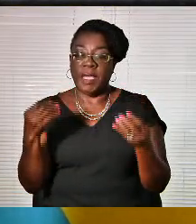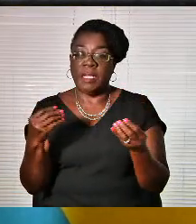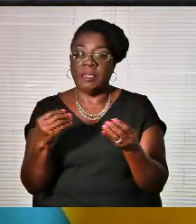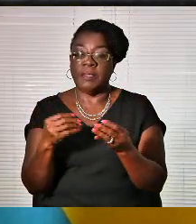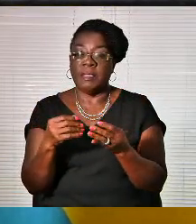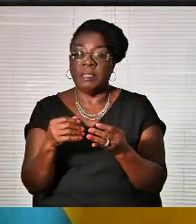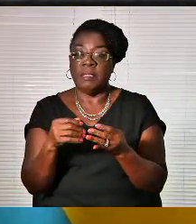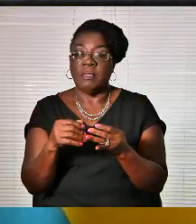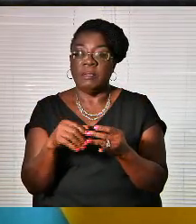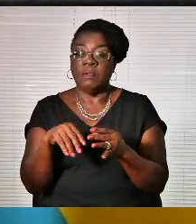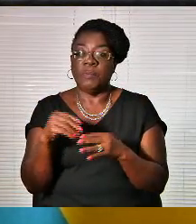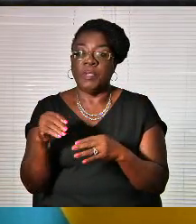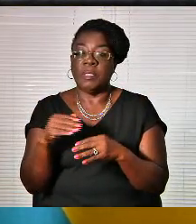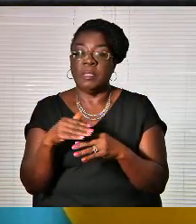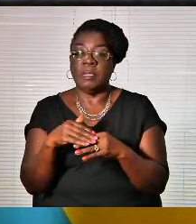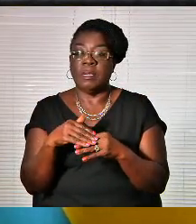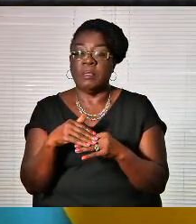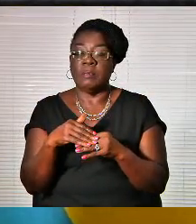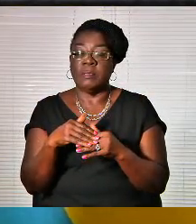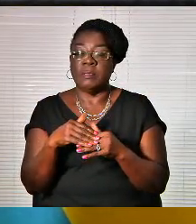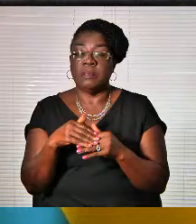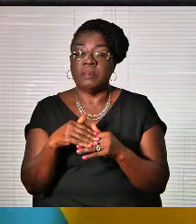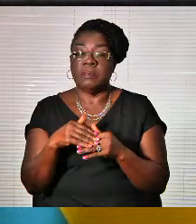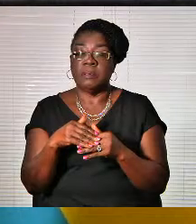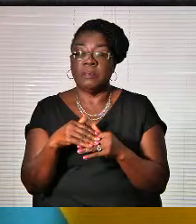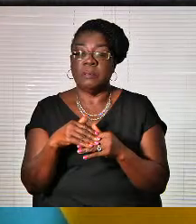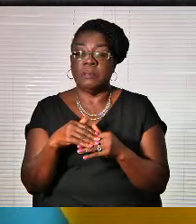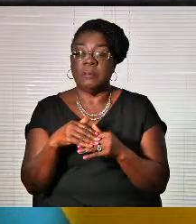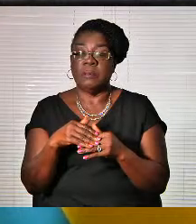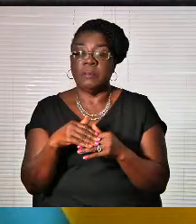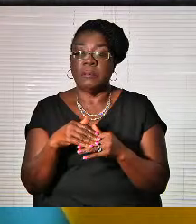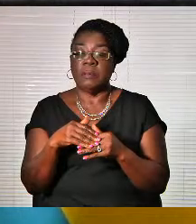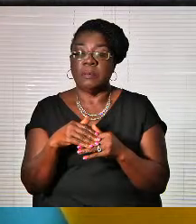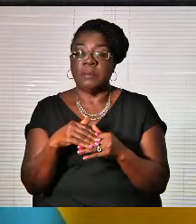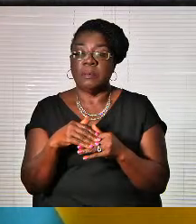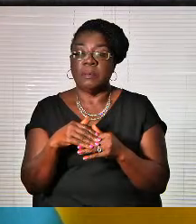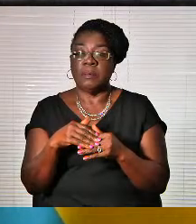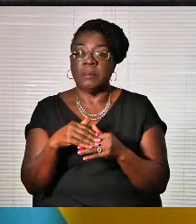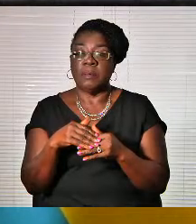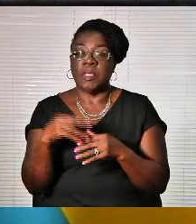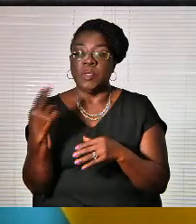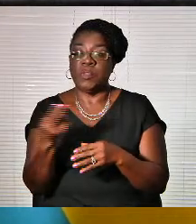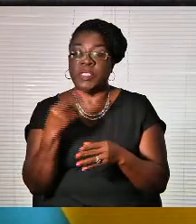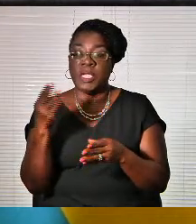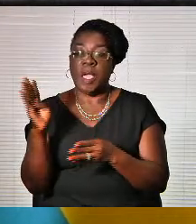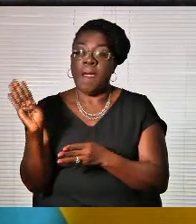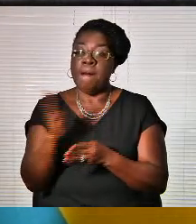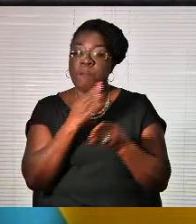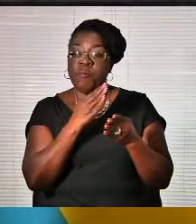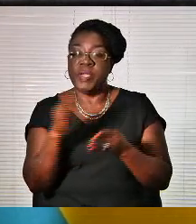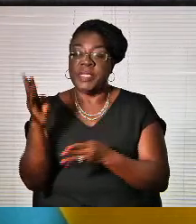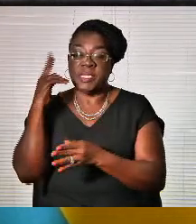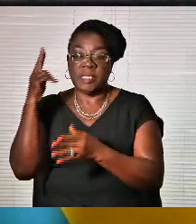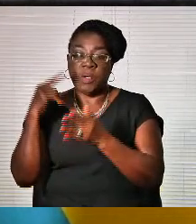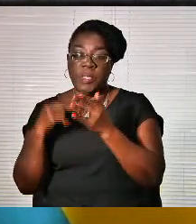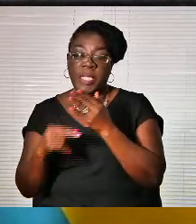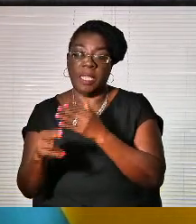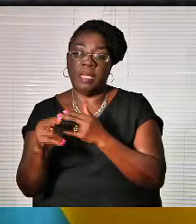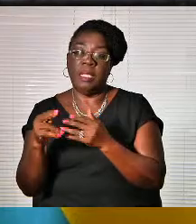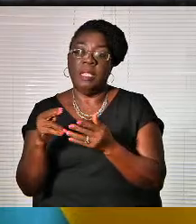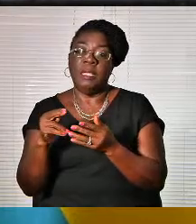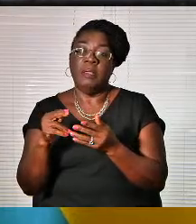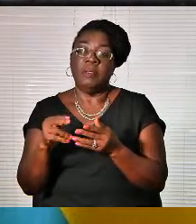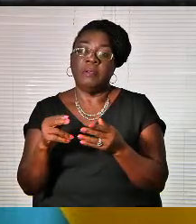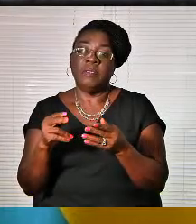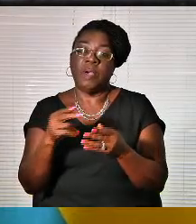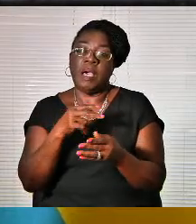release as to the position of Breezes, and interestingly enough, the news report that most folks